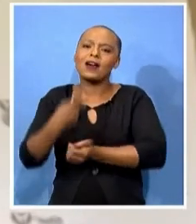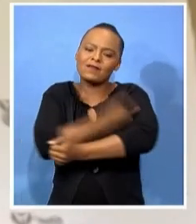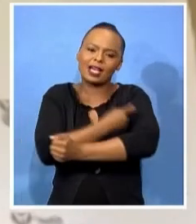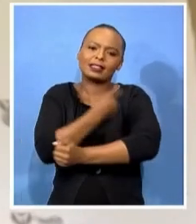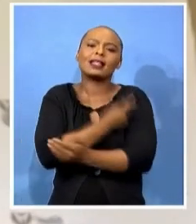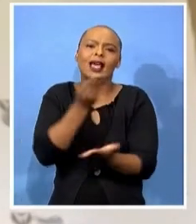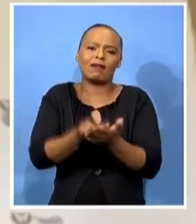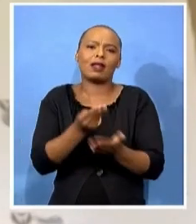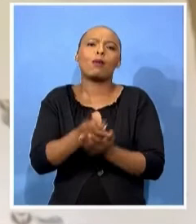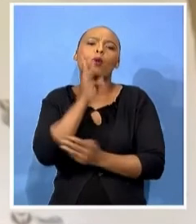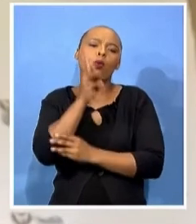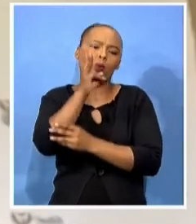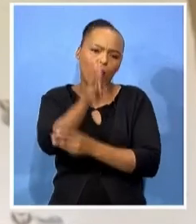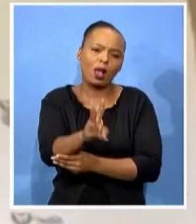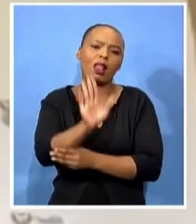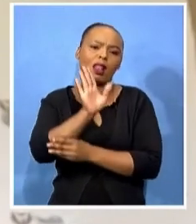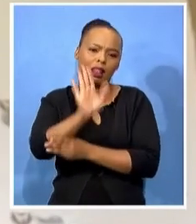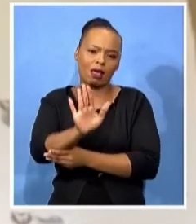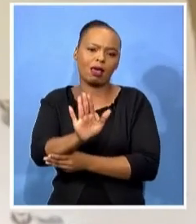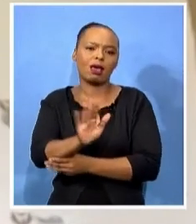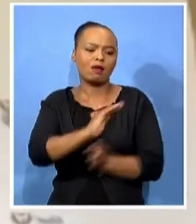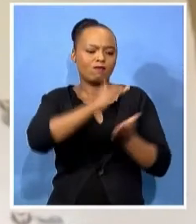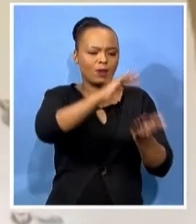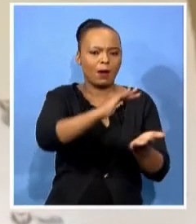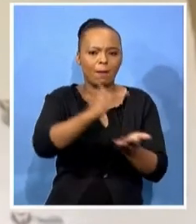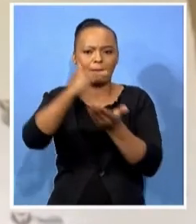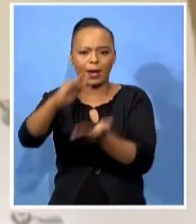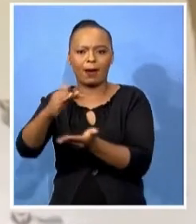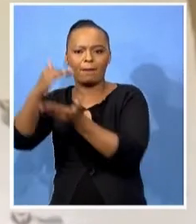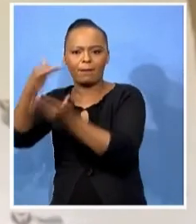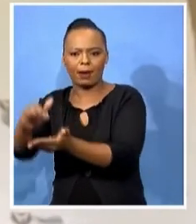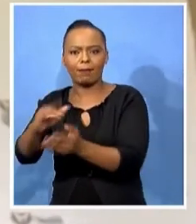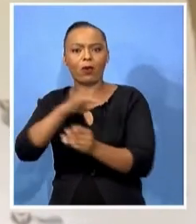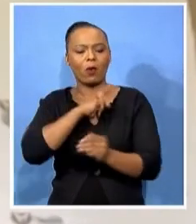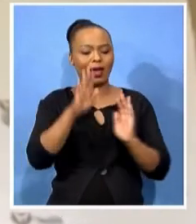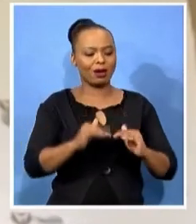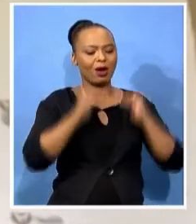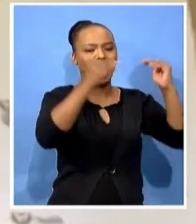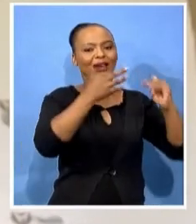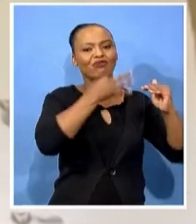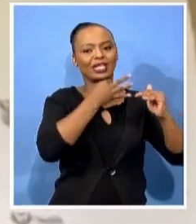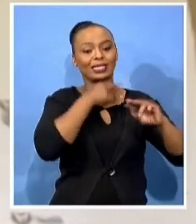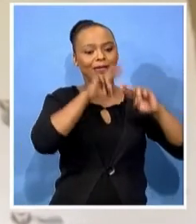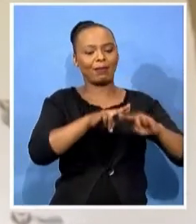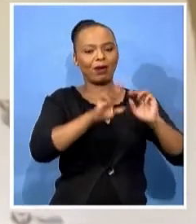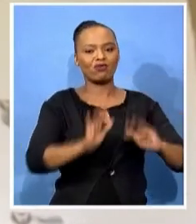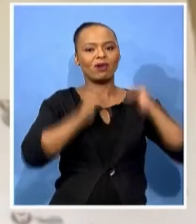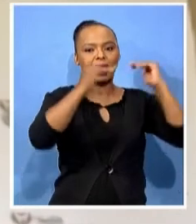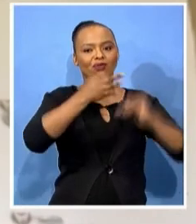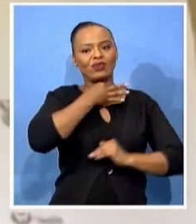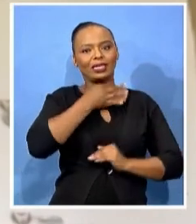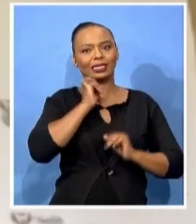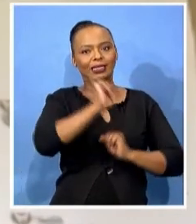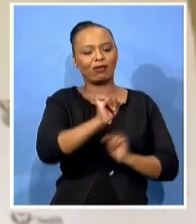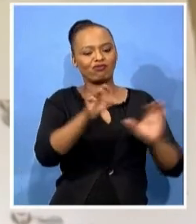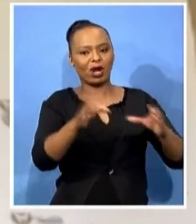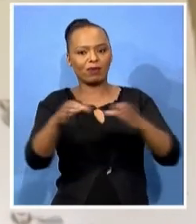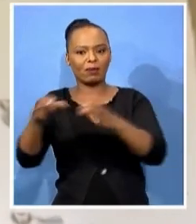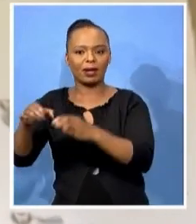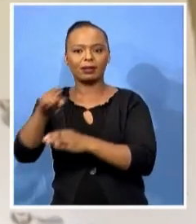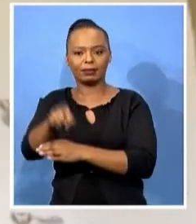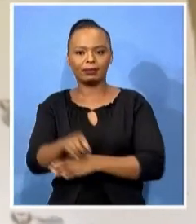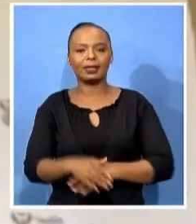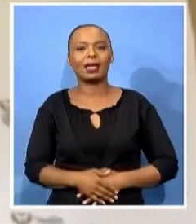in terms of the high risk of the population. That is, we will have advised, we will go through those priority lists as